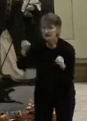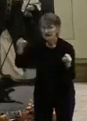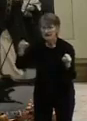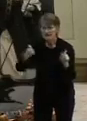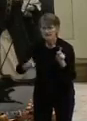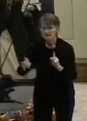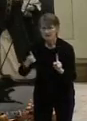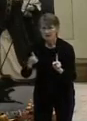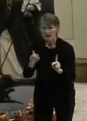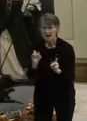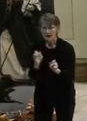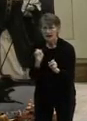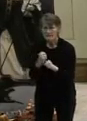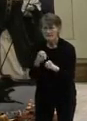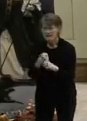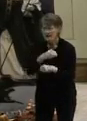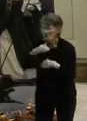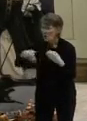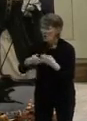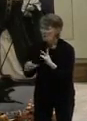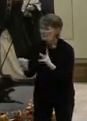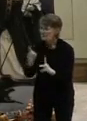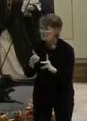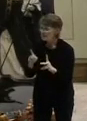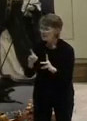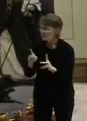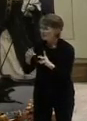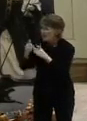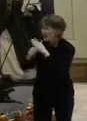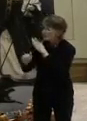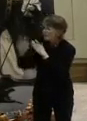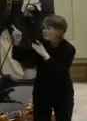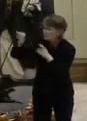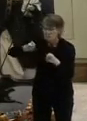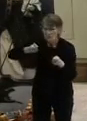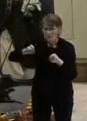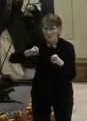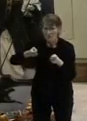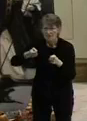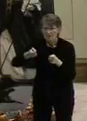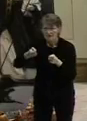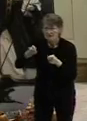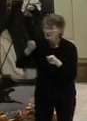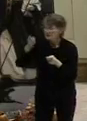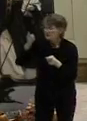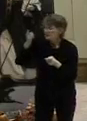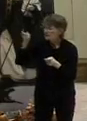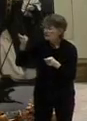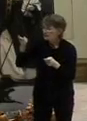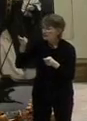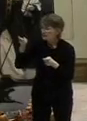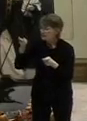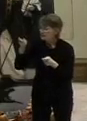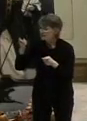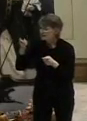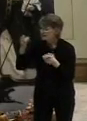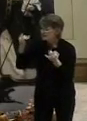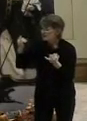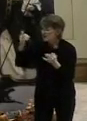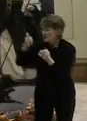making all created things subject to his rule. He might present to the immensity of your